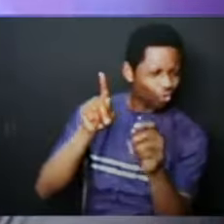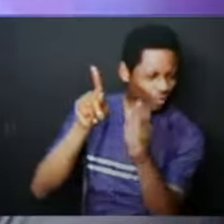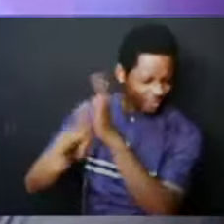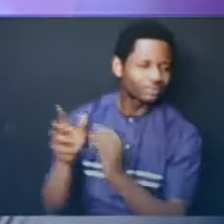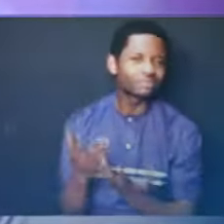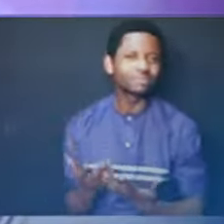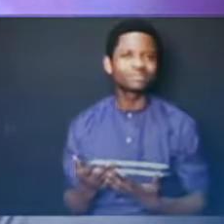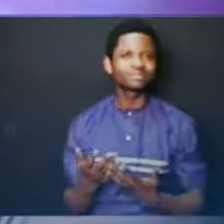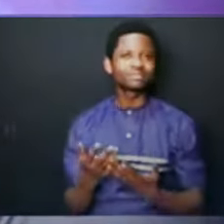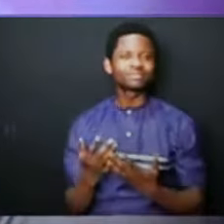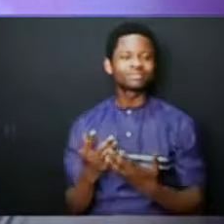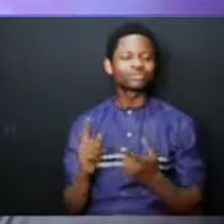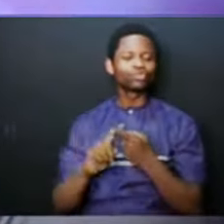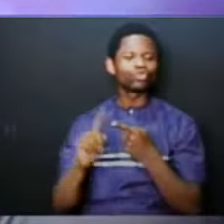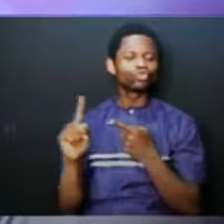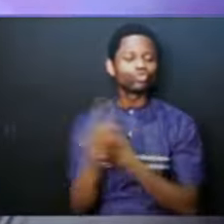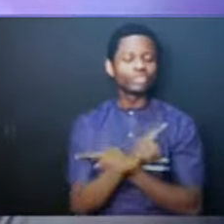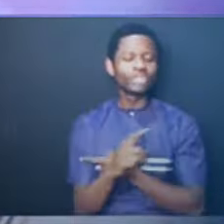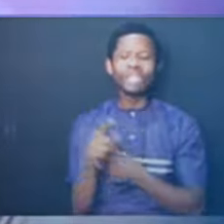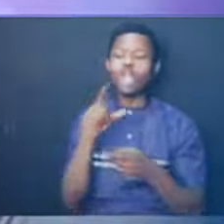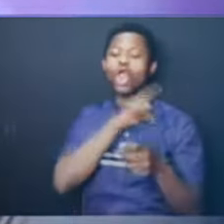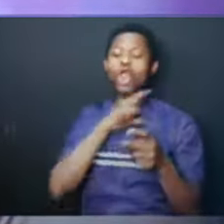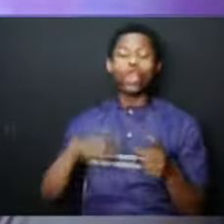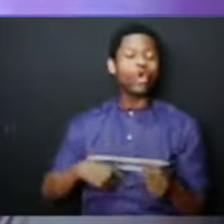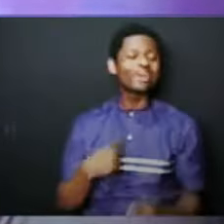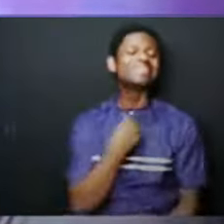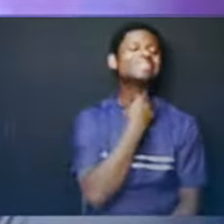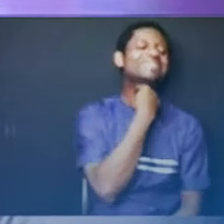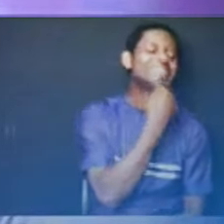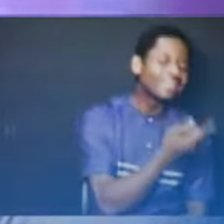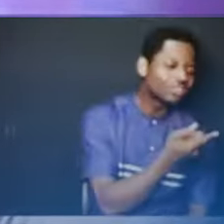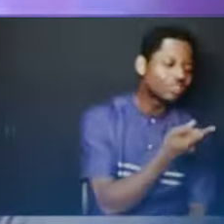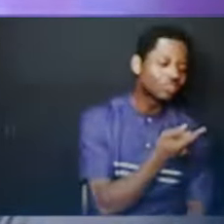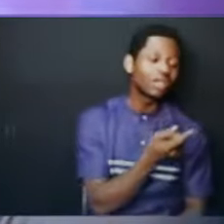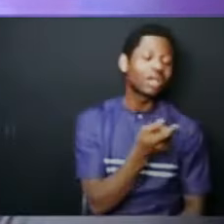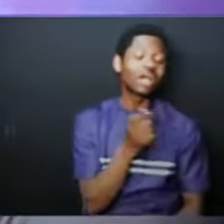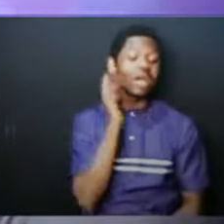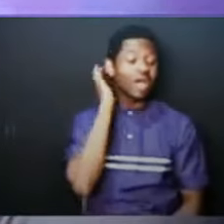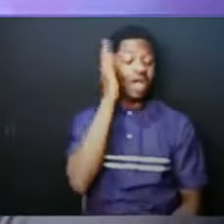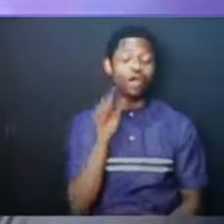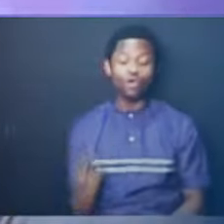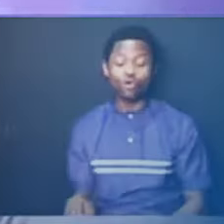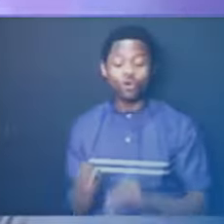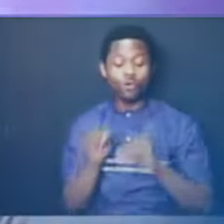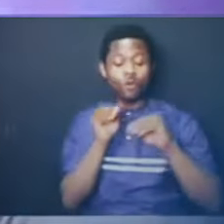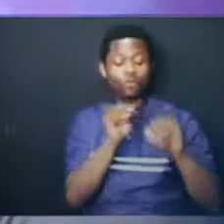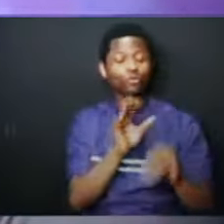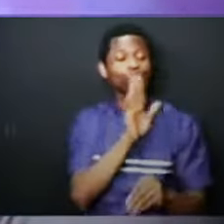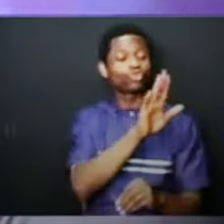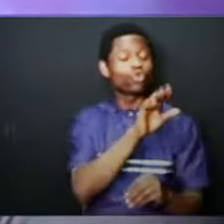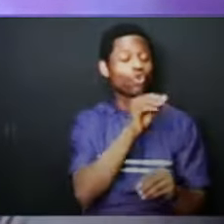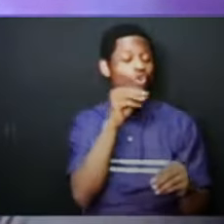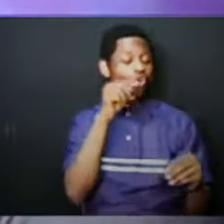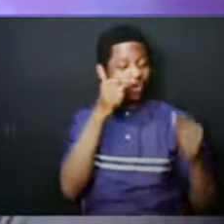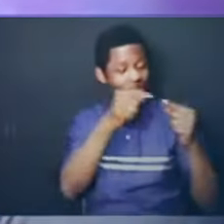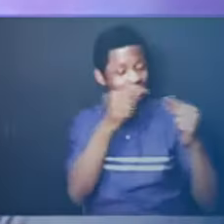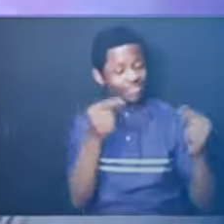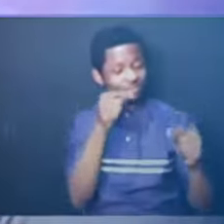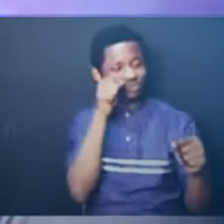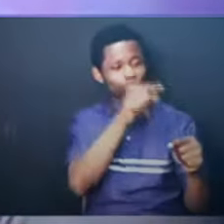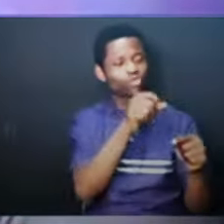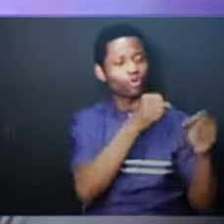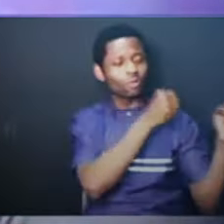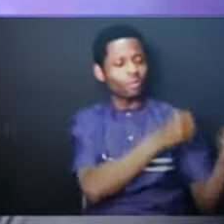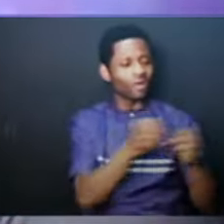said, today the Lord is telling you, I will certainly put your enemy into your power